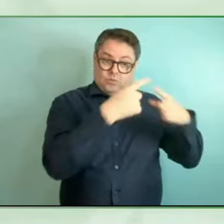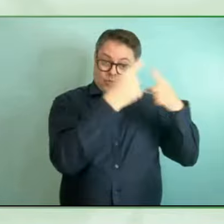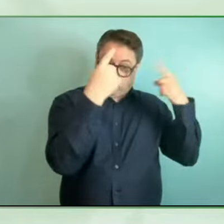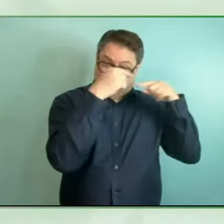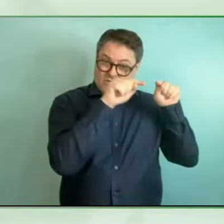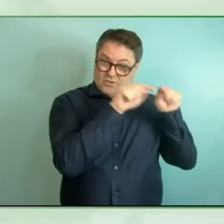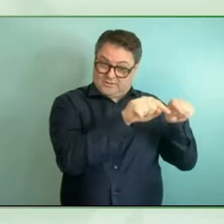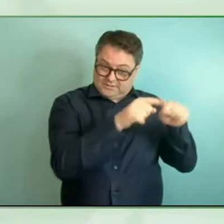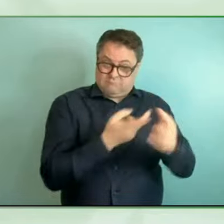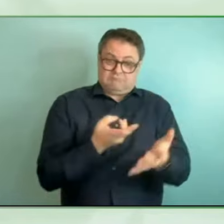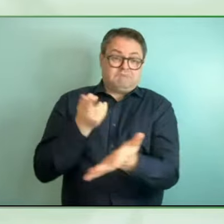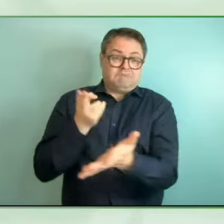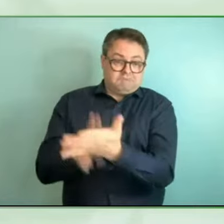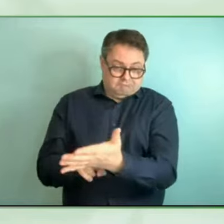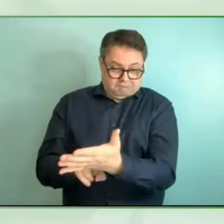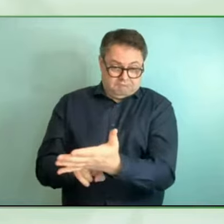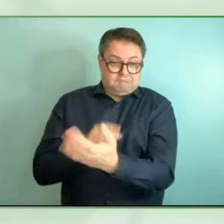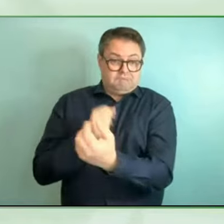will sign it,